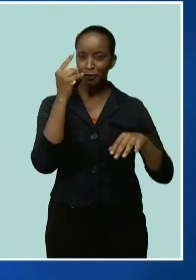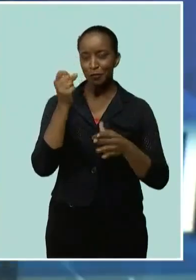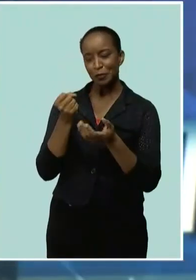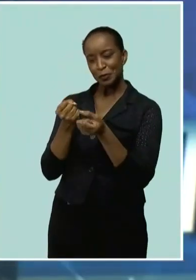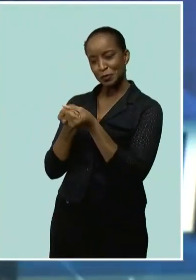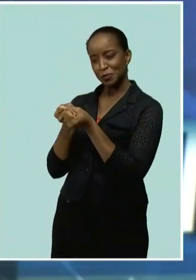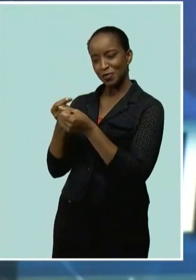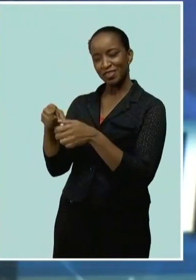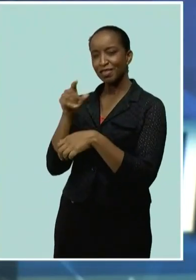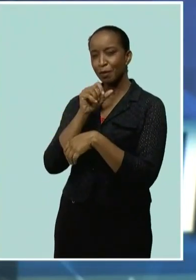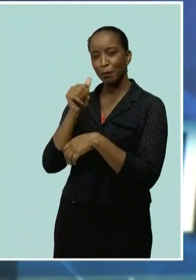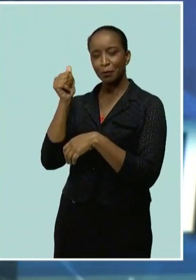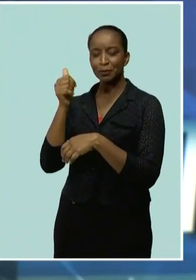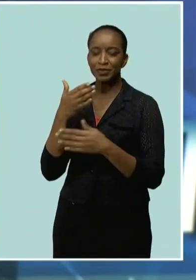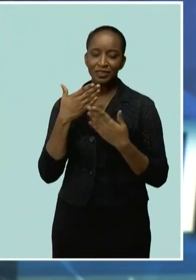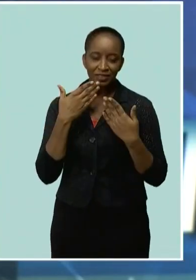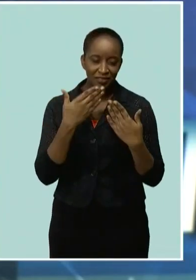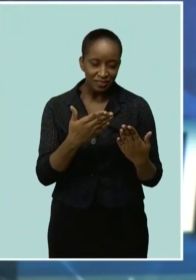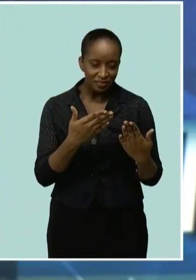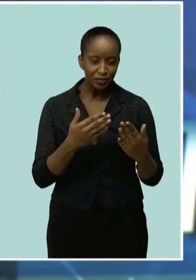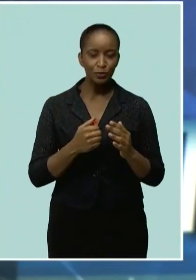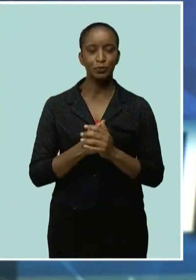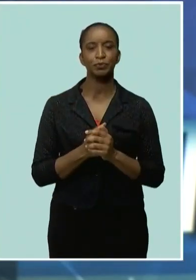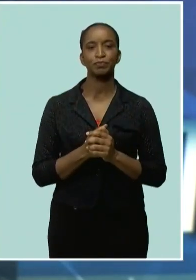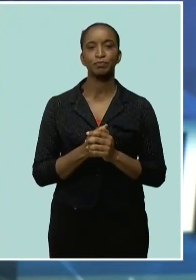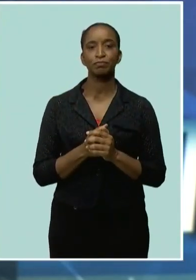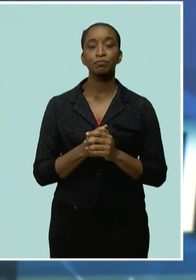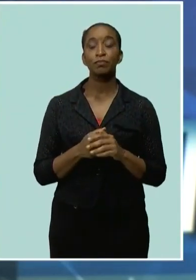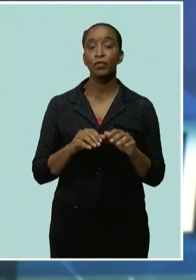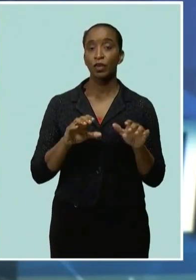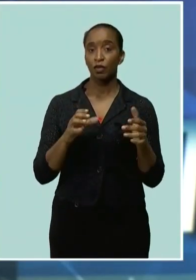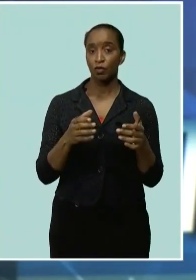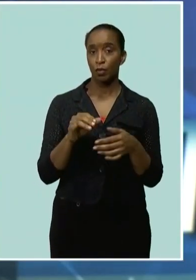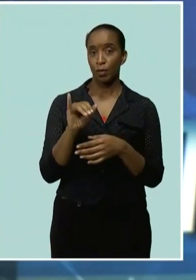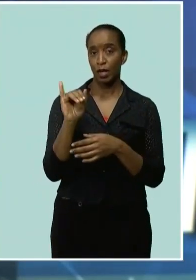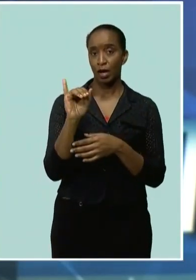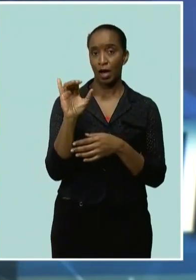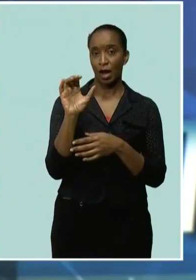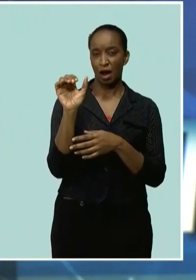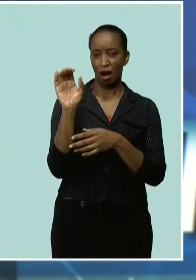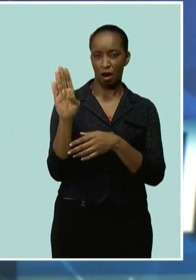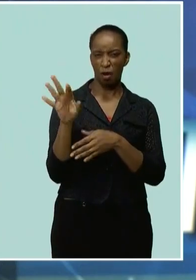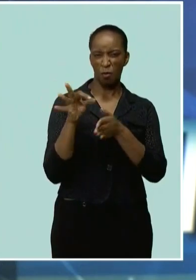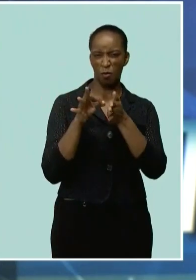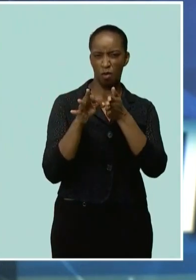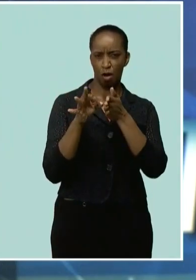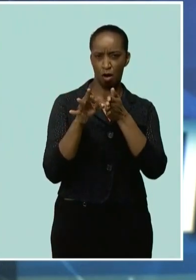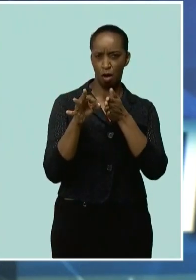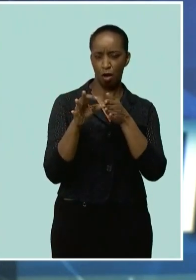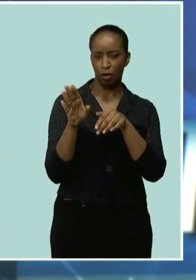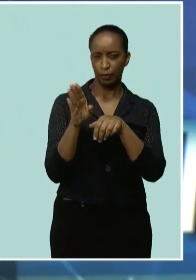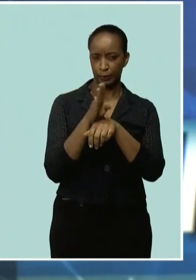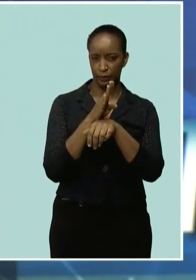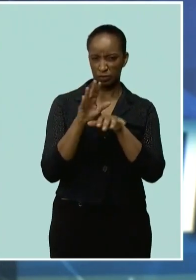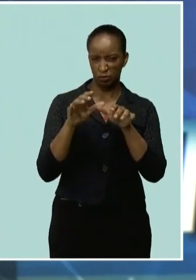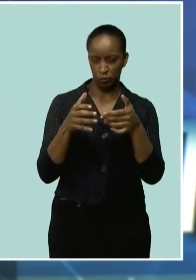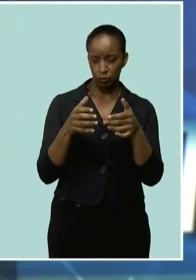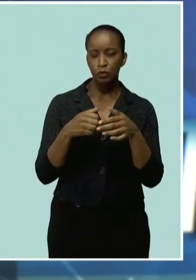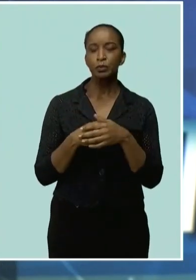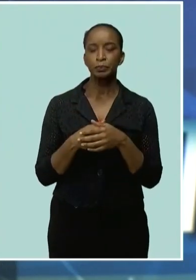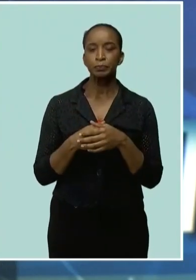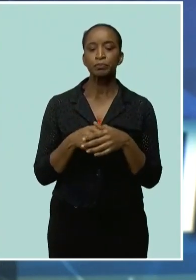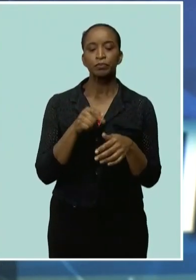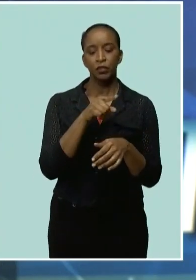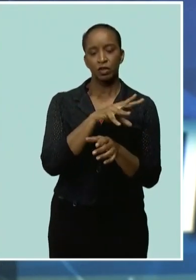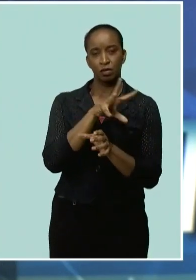comfortable. Well, the Institute of Chartered Accountants of Barbados, which was among the donors, thanked the private sector members who contribute